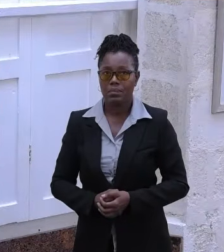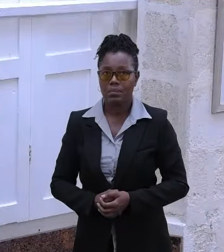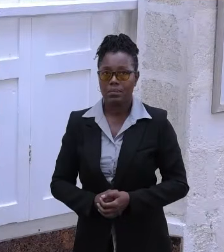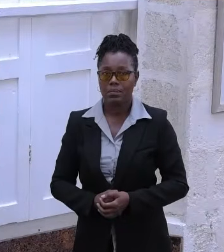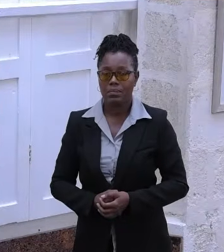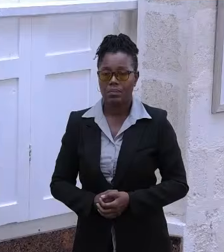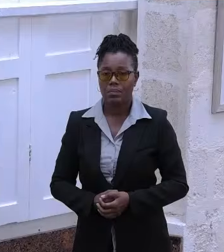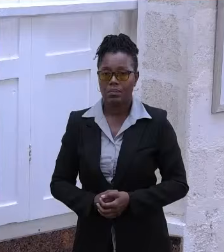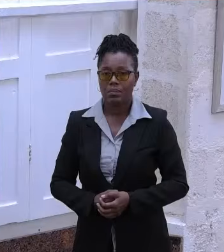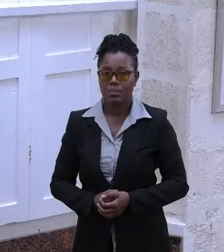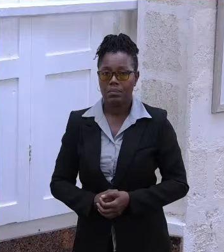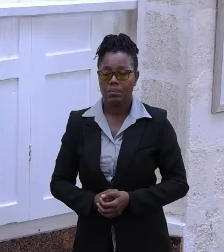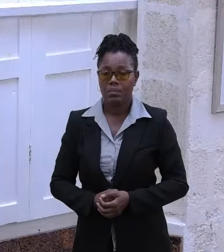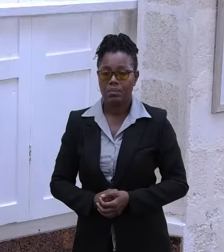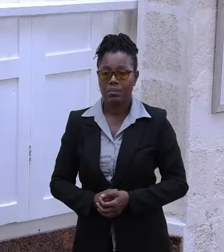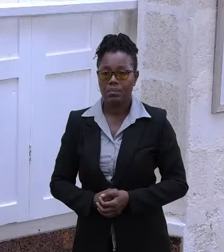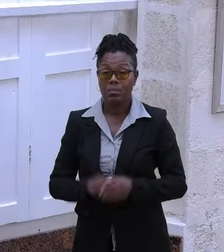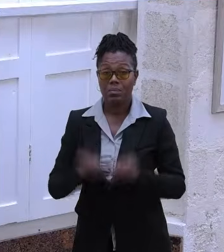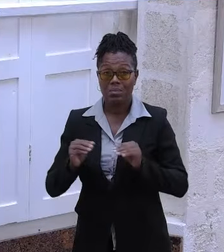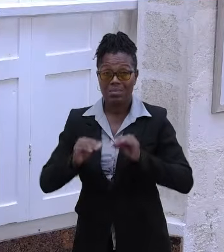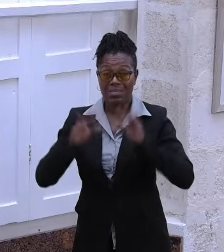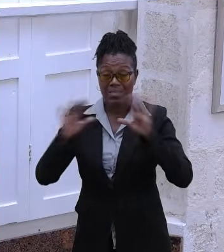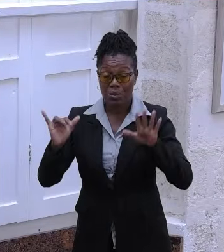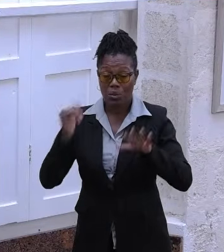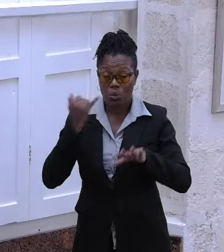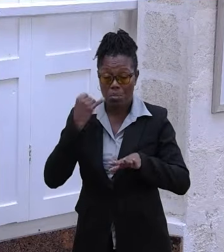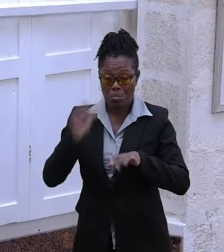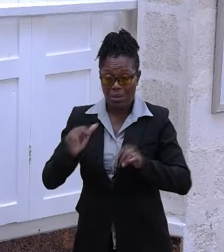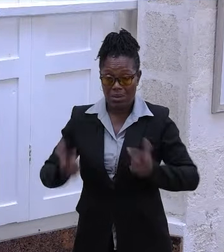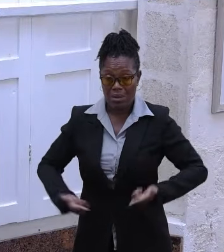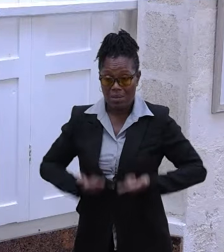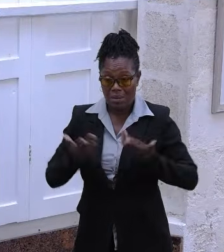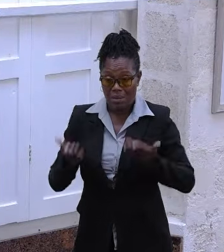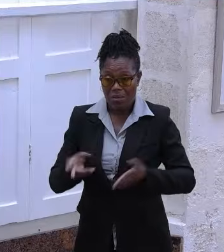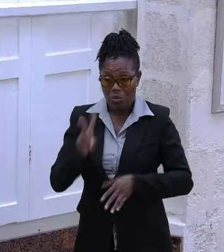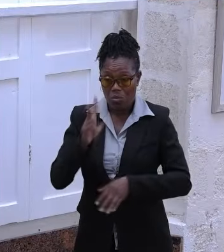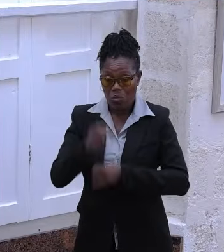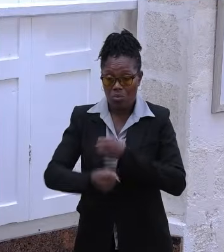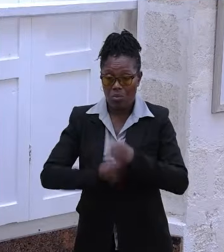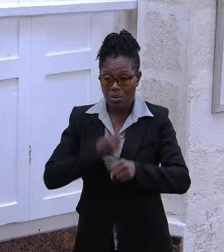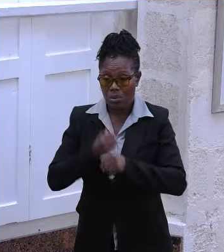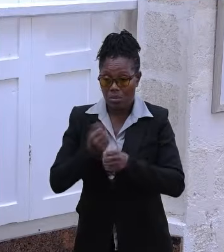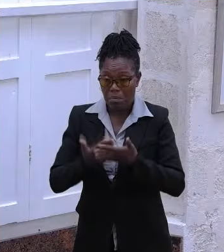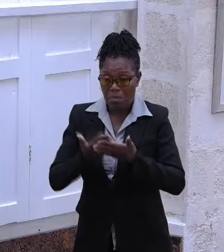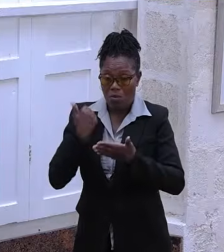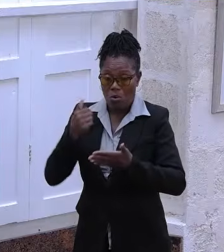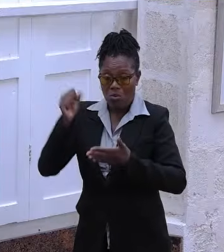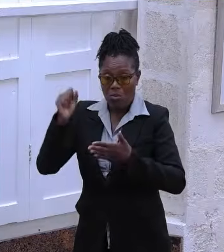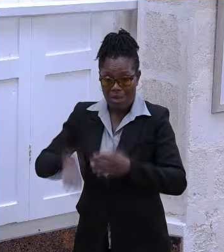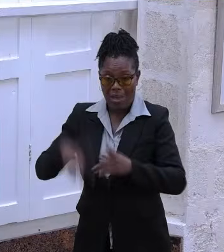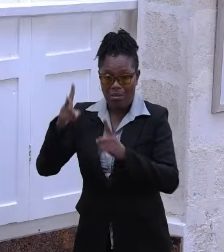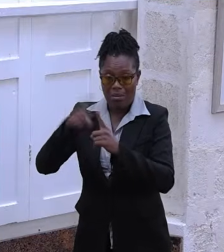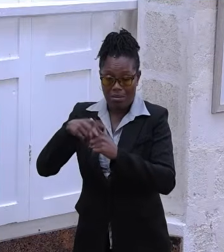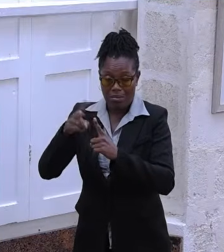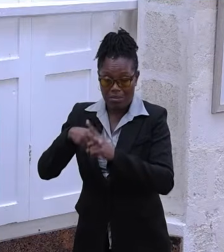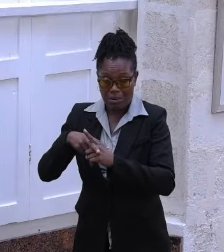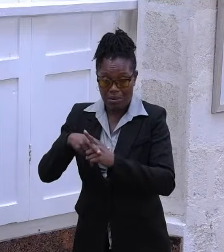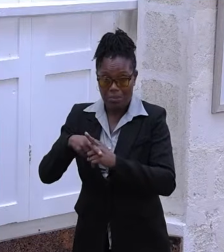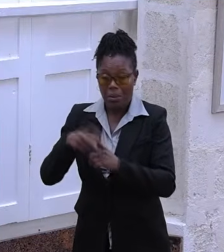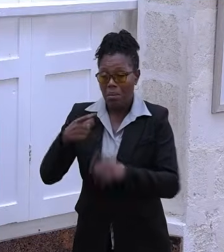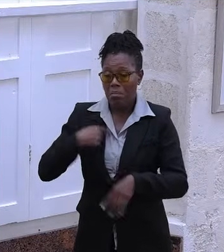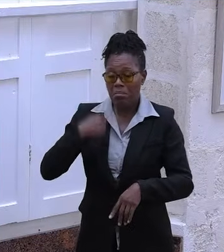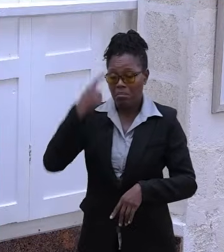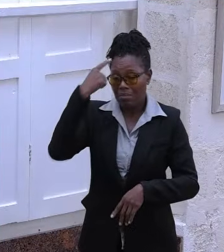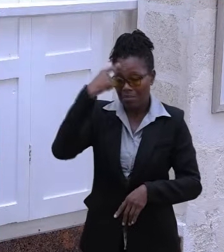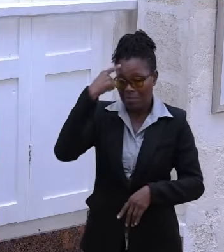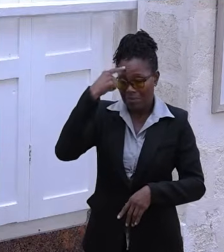Your clarification is that you must spend 2 years before you're eligible to apply. And my understanding was